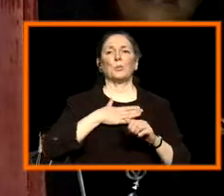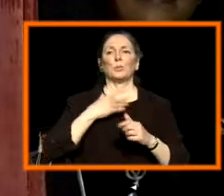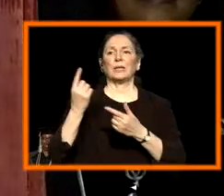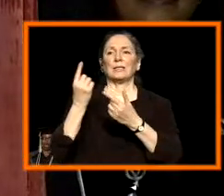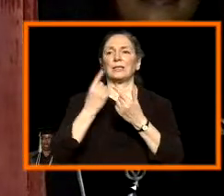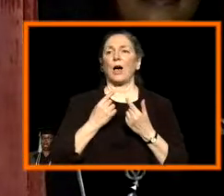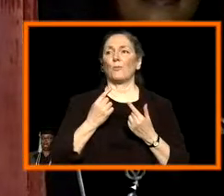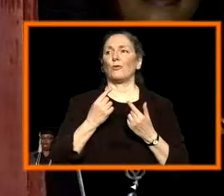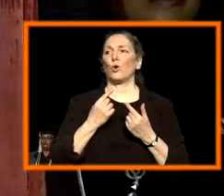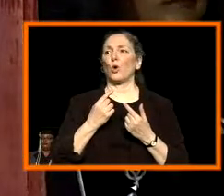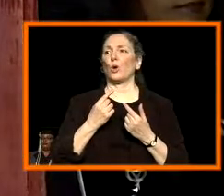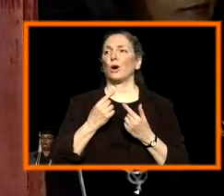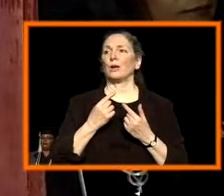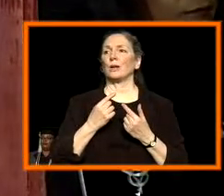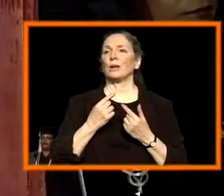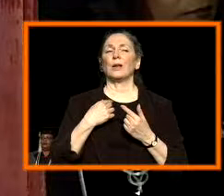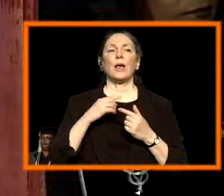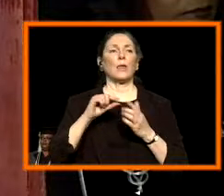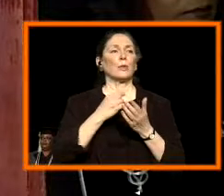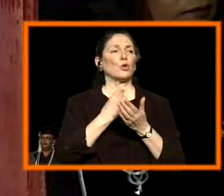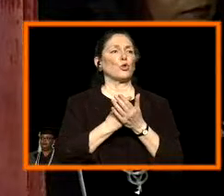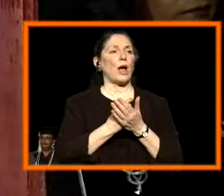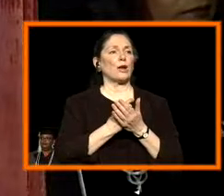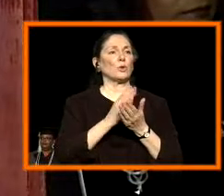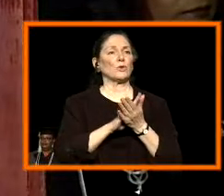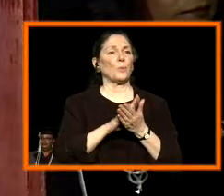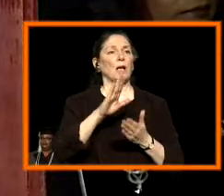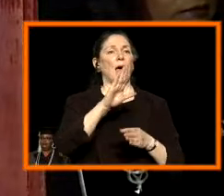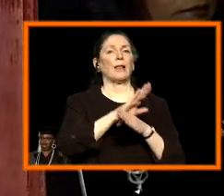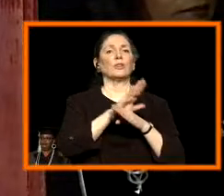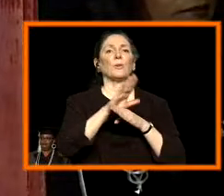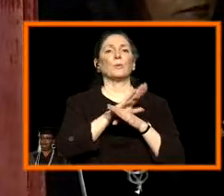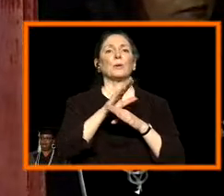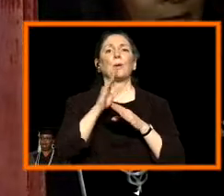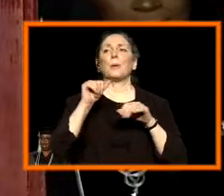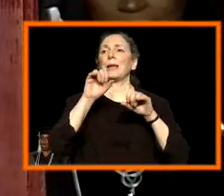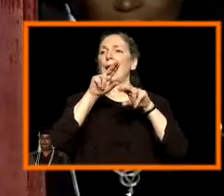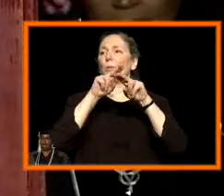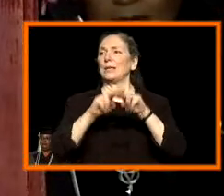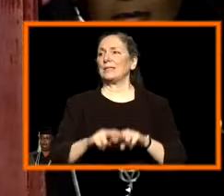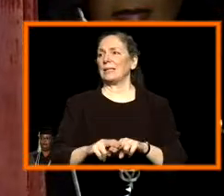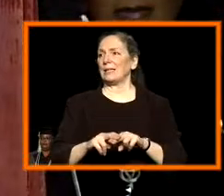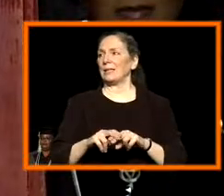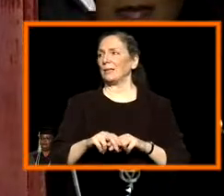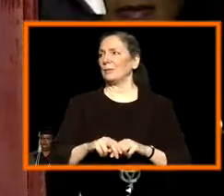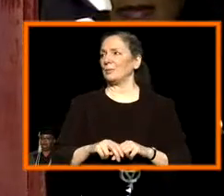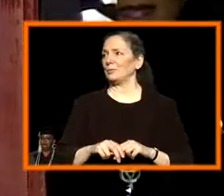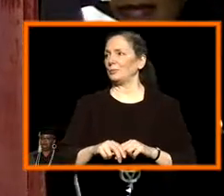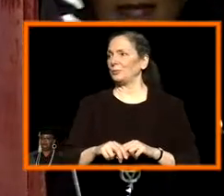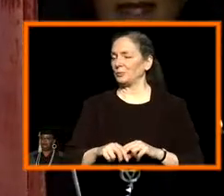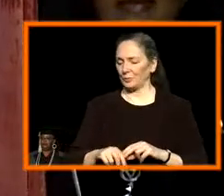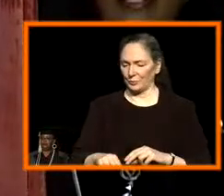please come forward? The graduates from the College of Business may now be seated.